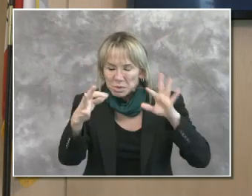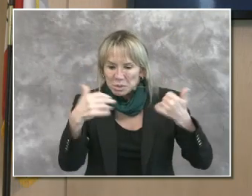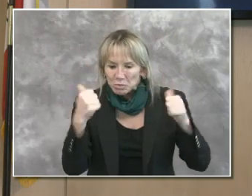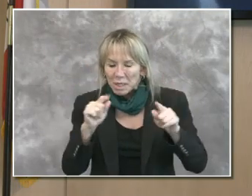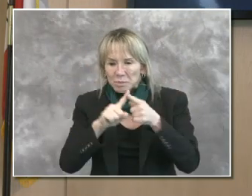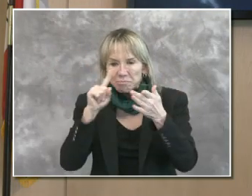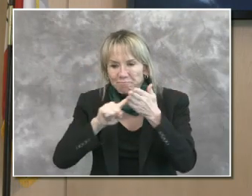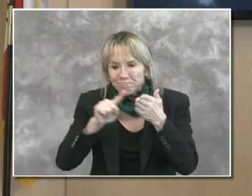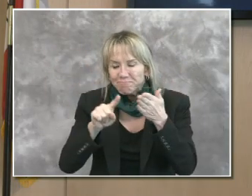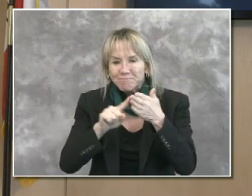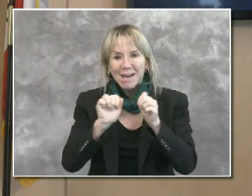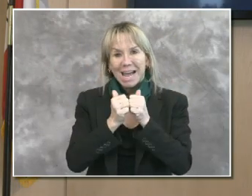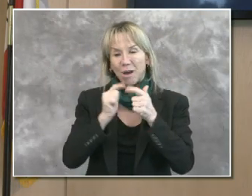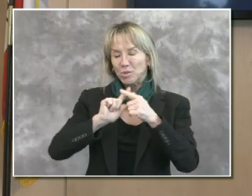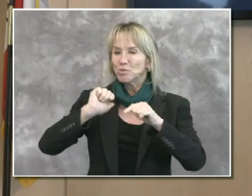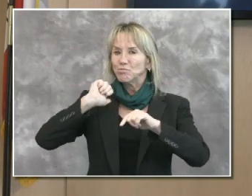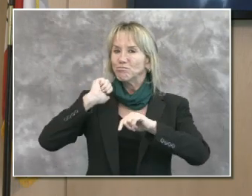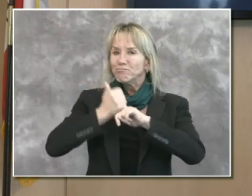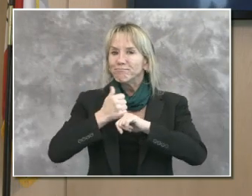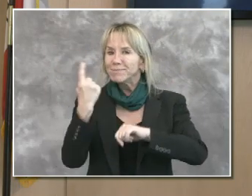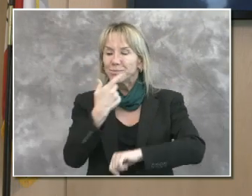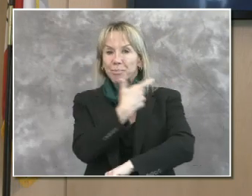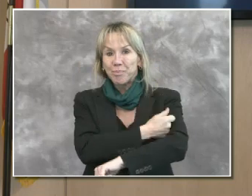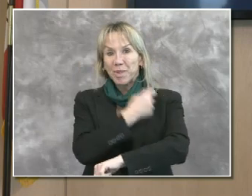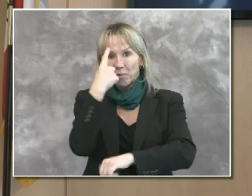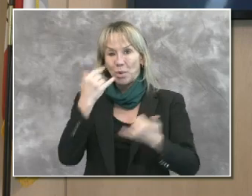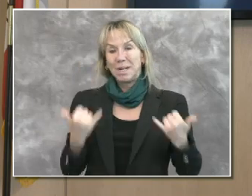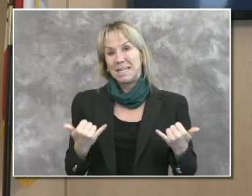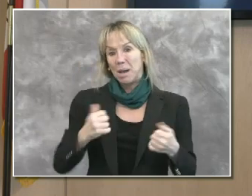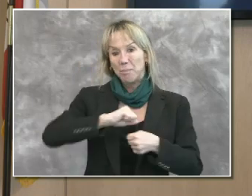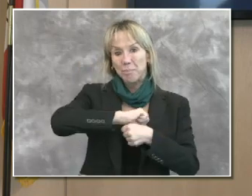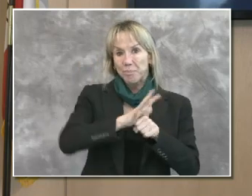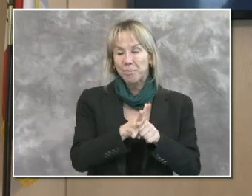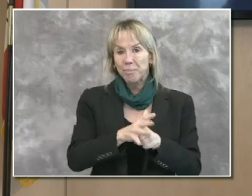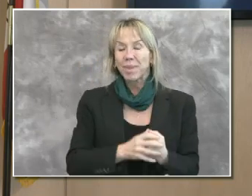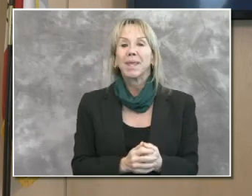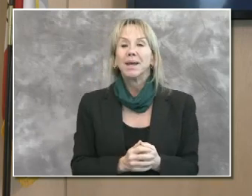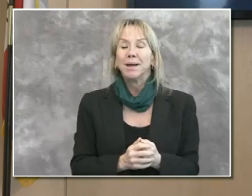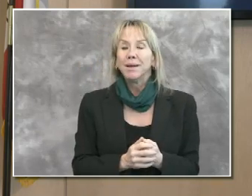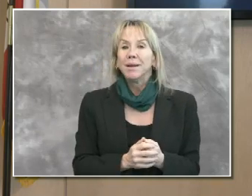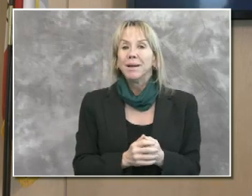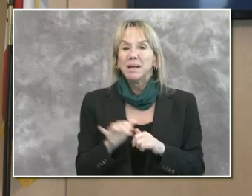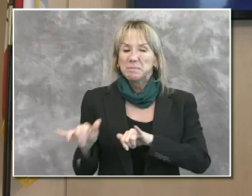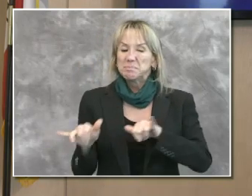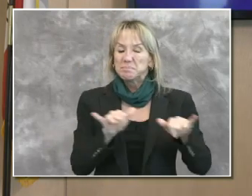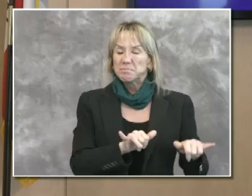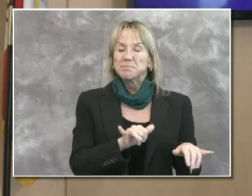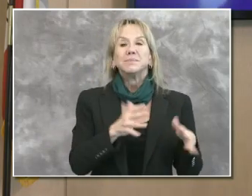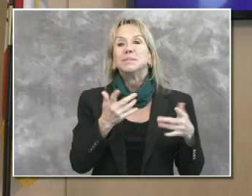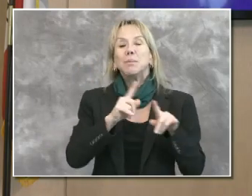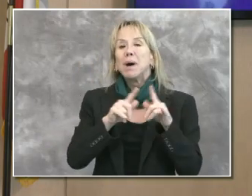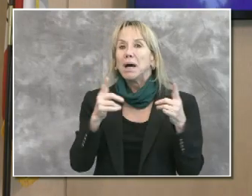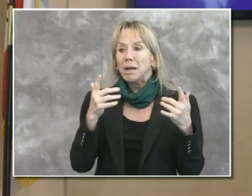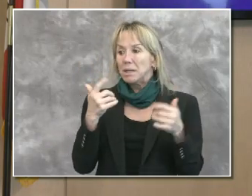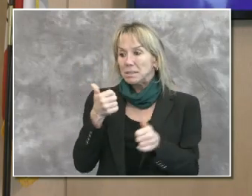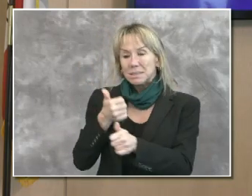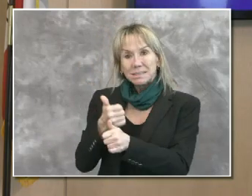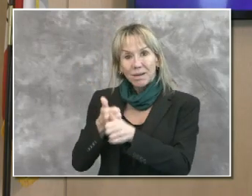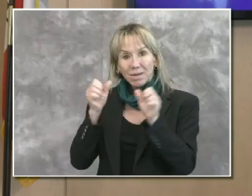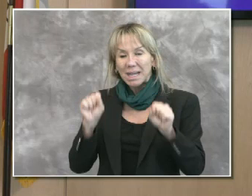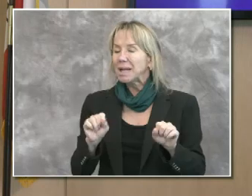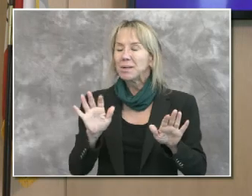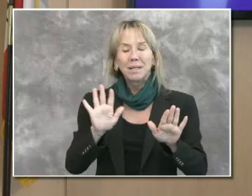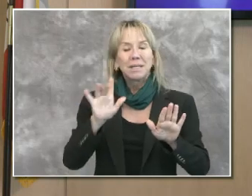plague on humanity. But they can't do it alone. They need our help. It remains up to us to do our part